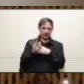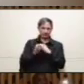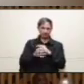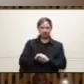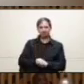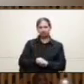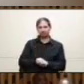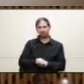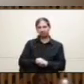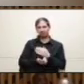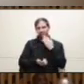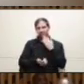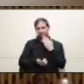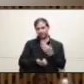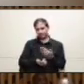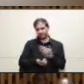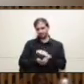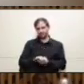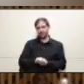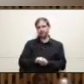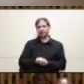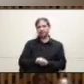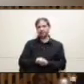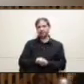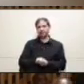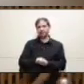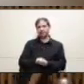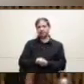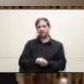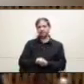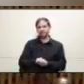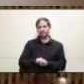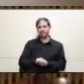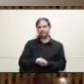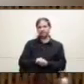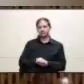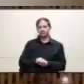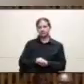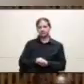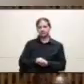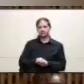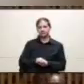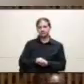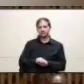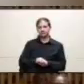Thank you. I will now give Honorable.